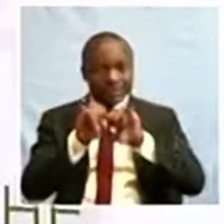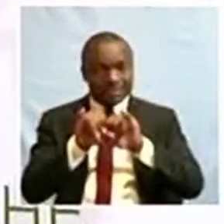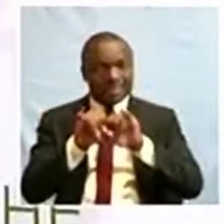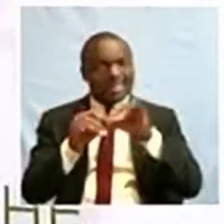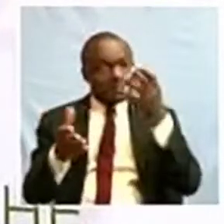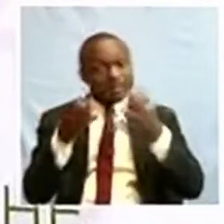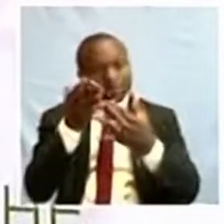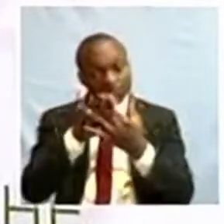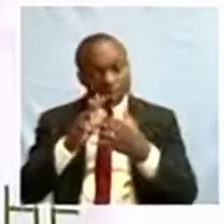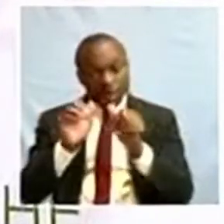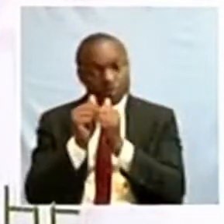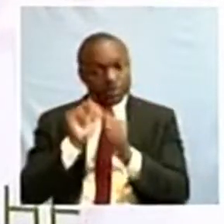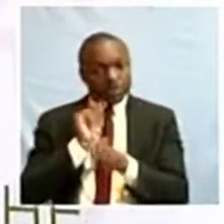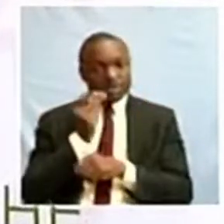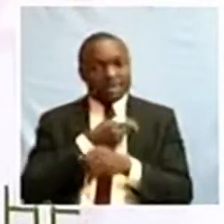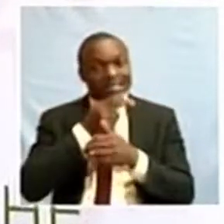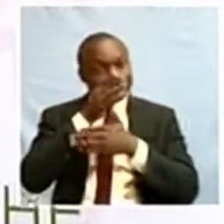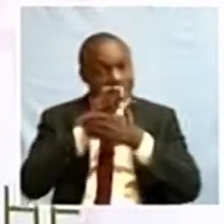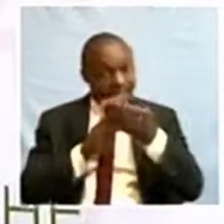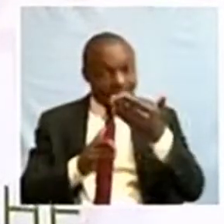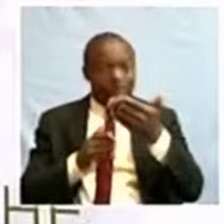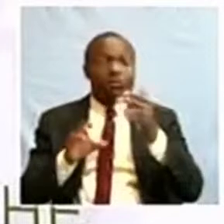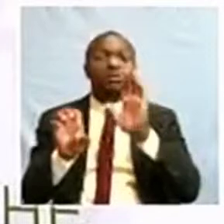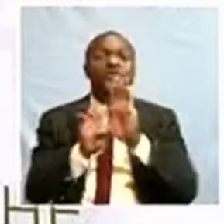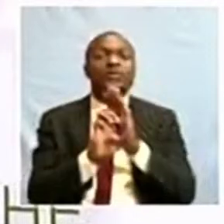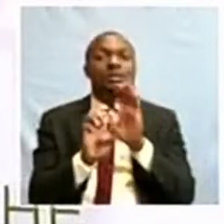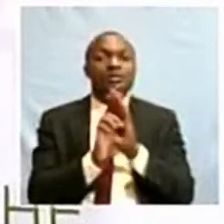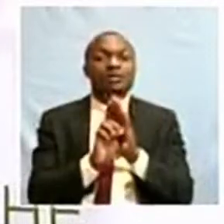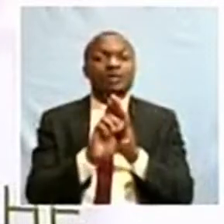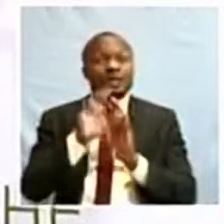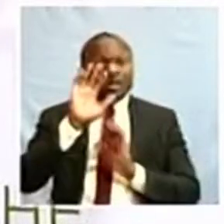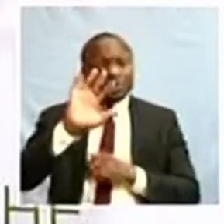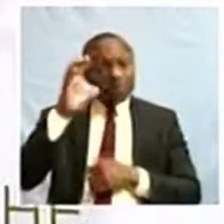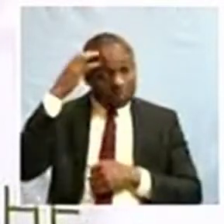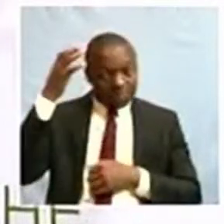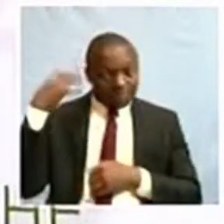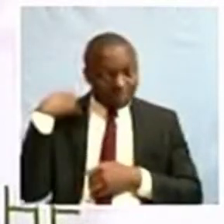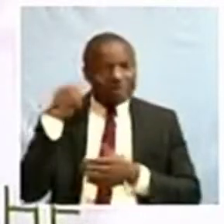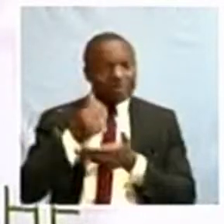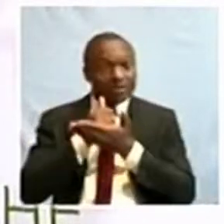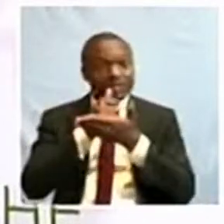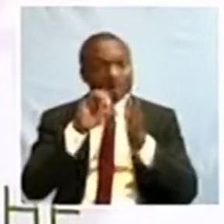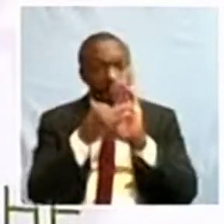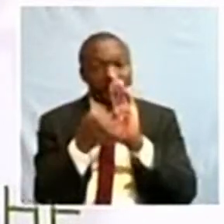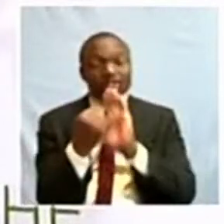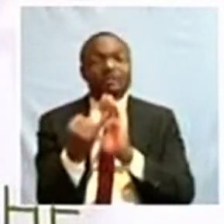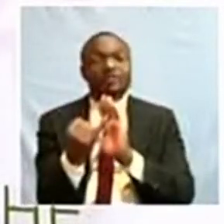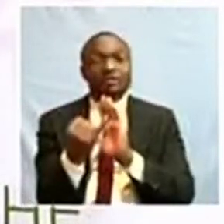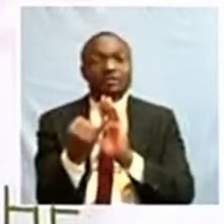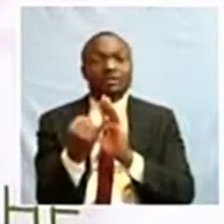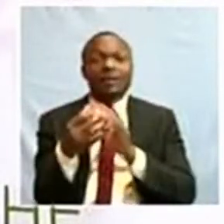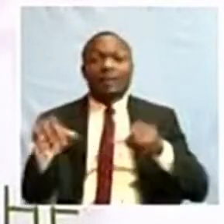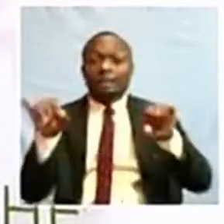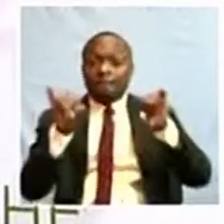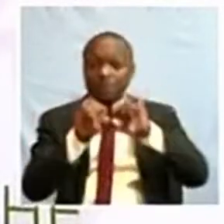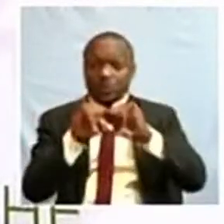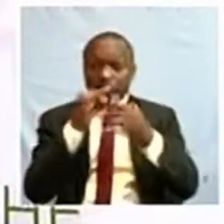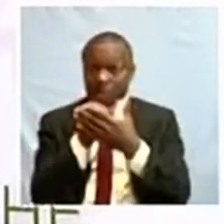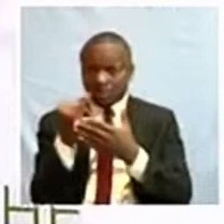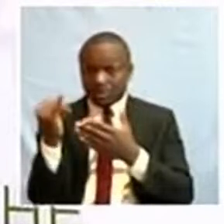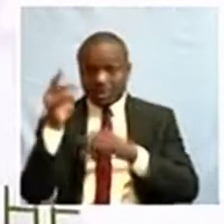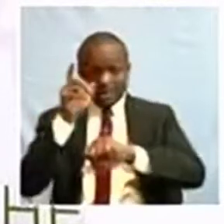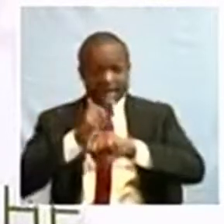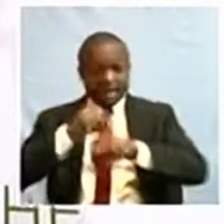maybe just share with us some of the examples that your office has helped in identifying significant issues during